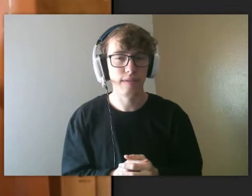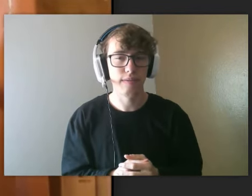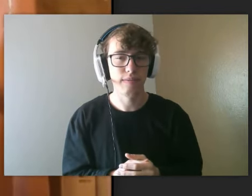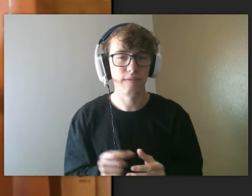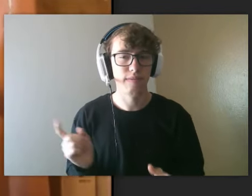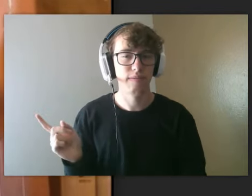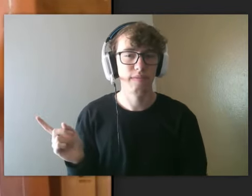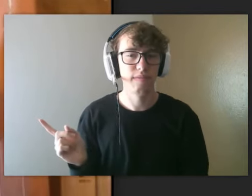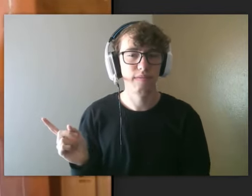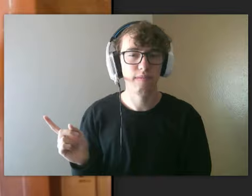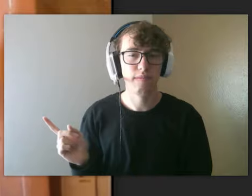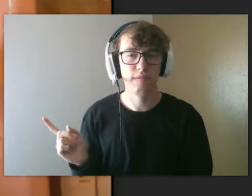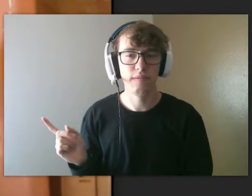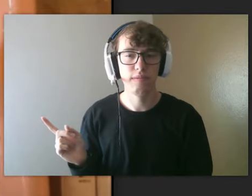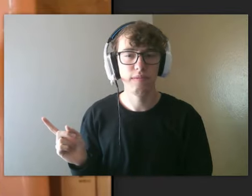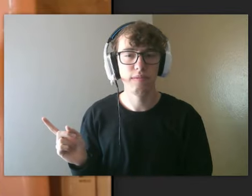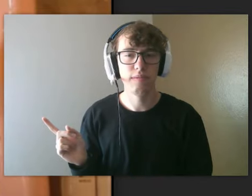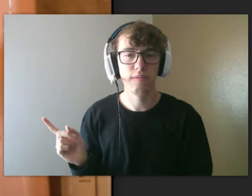the size